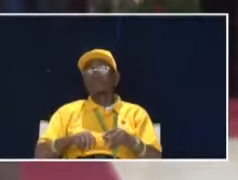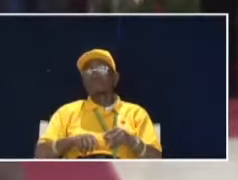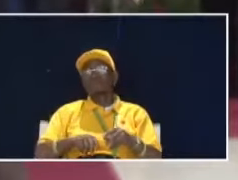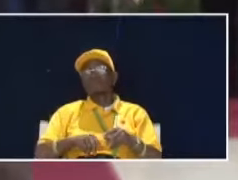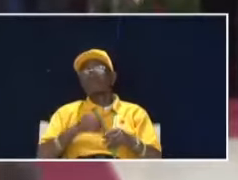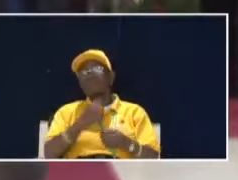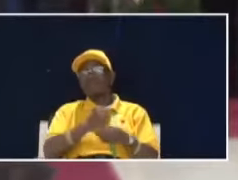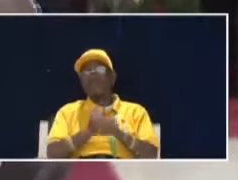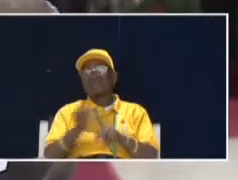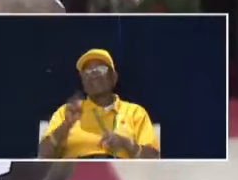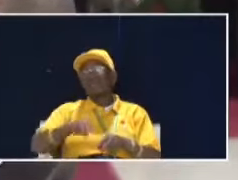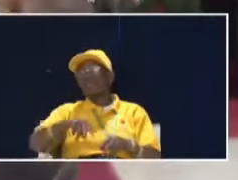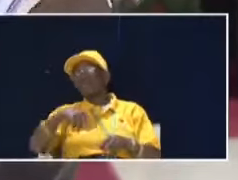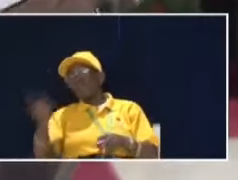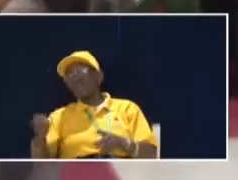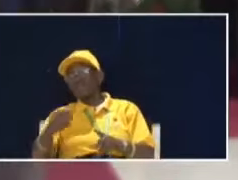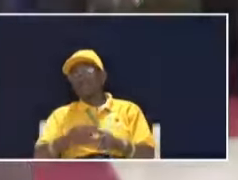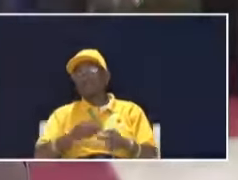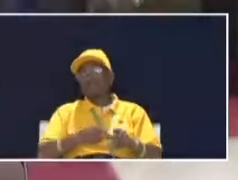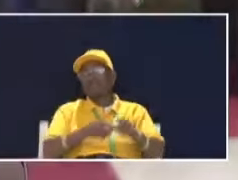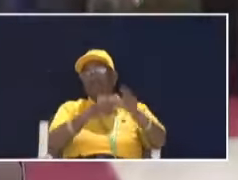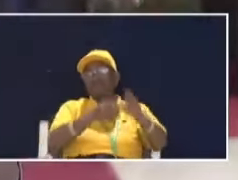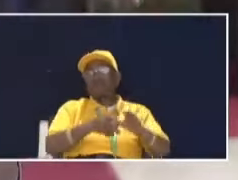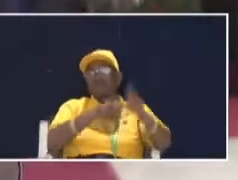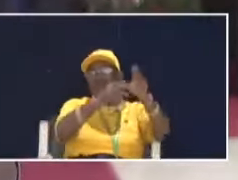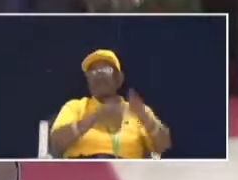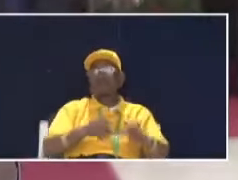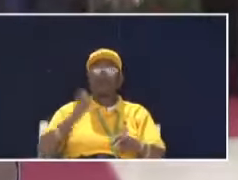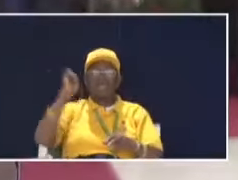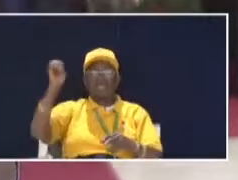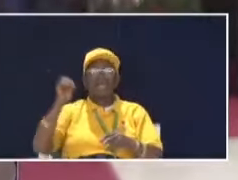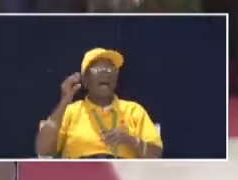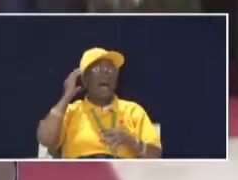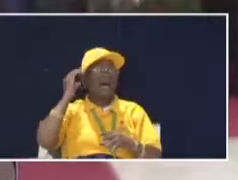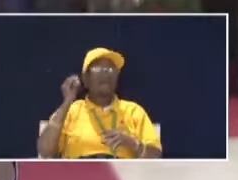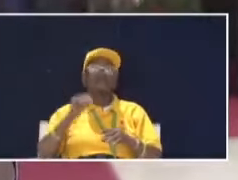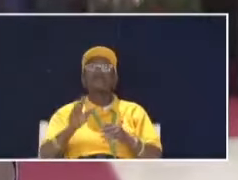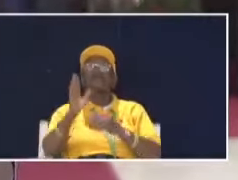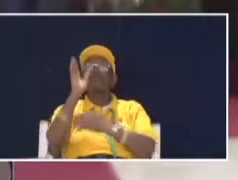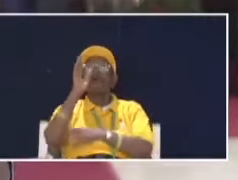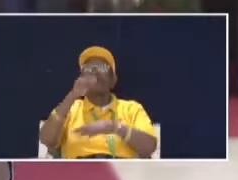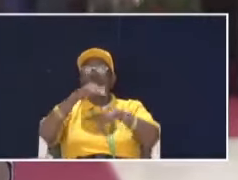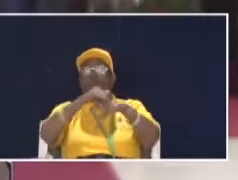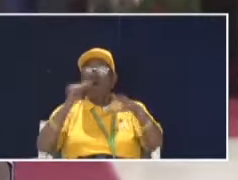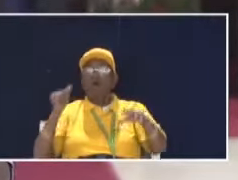He had God call, Saul, Saul.